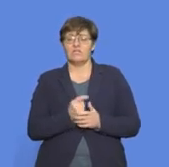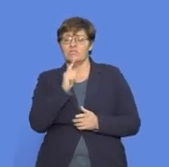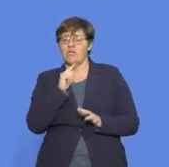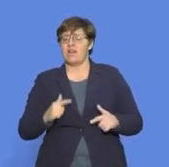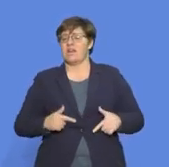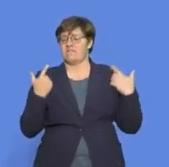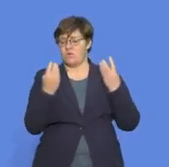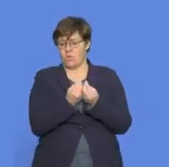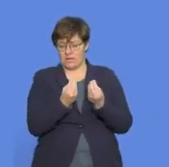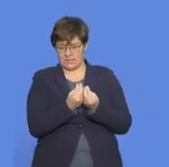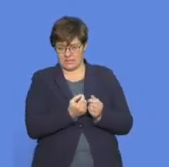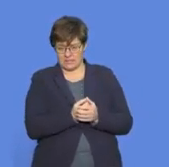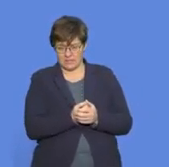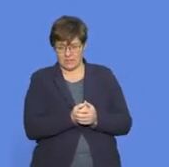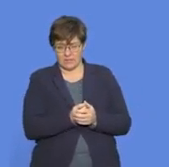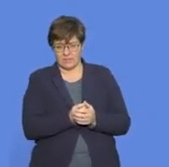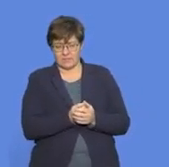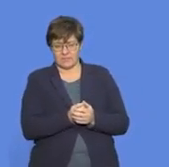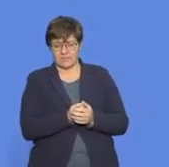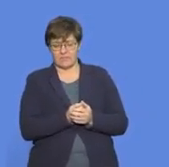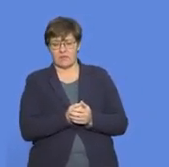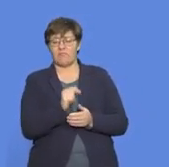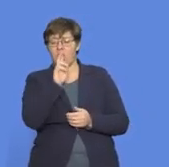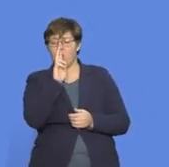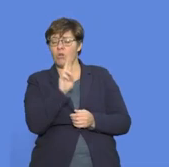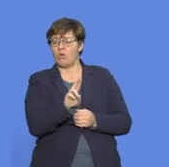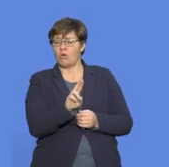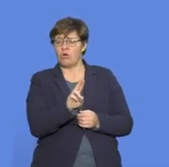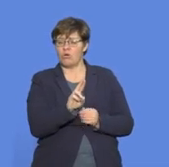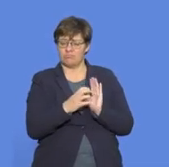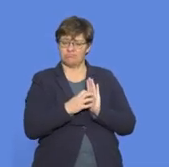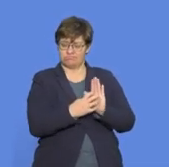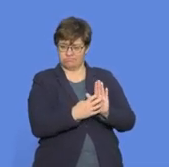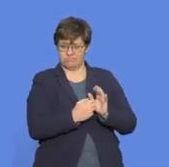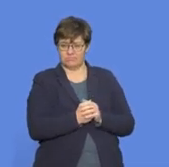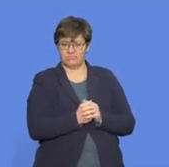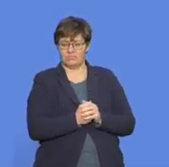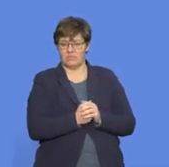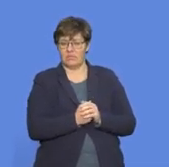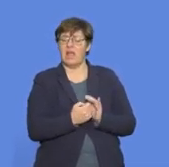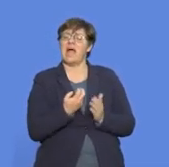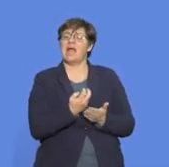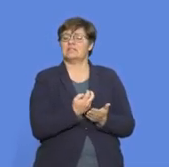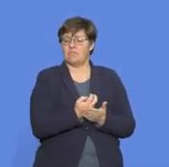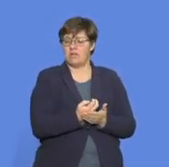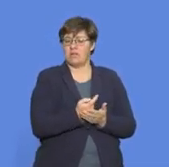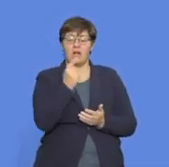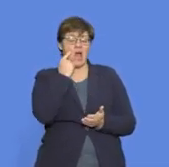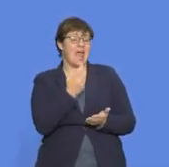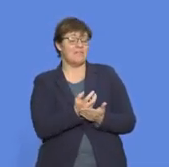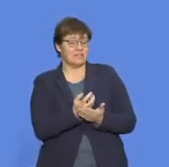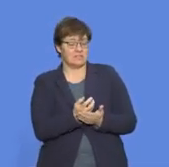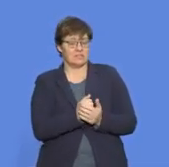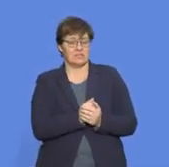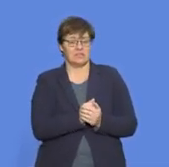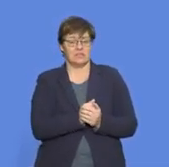of living organisms. And if we have a look at the diagram here, this again is a good example. We see evidence of